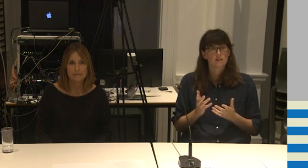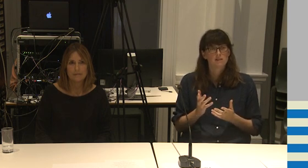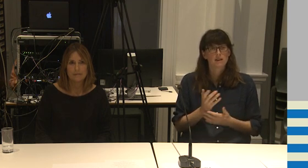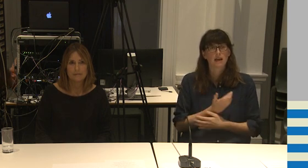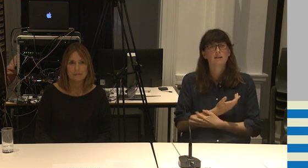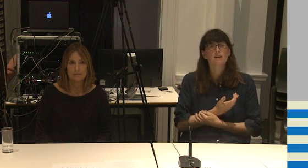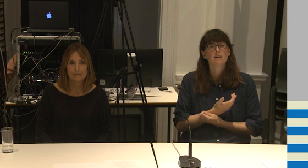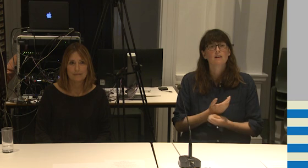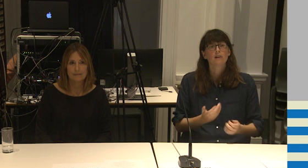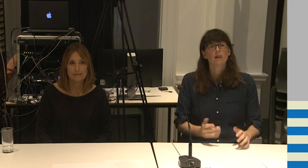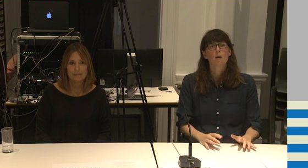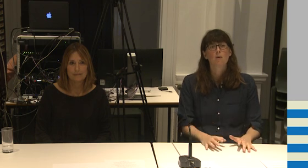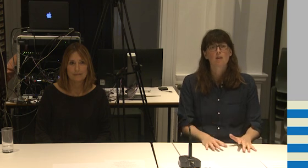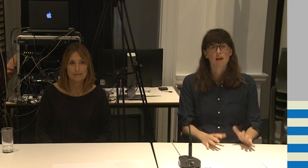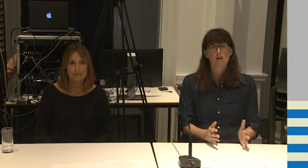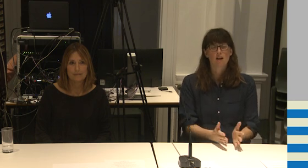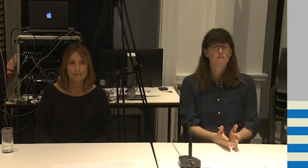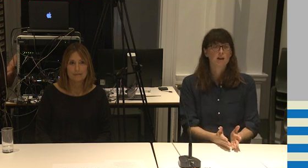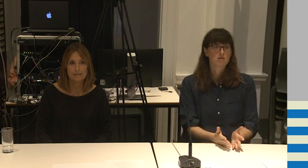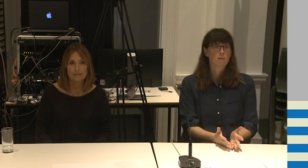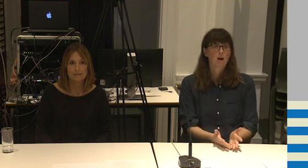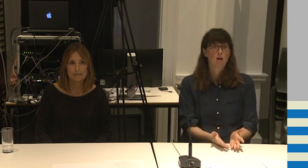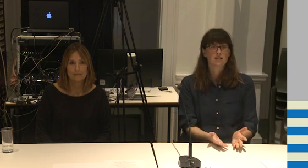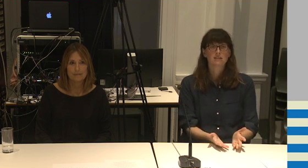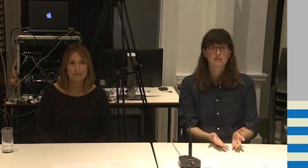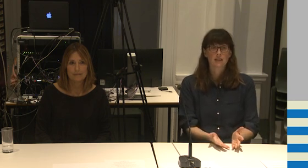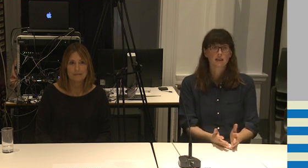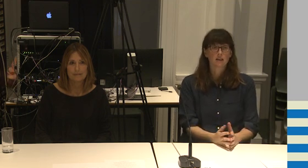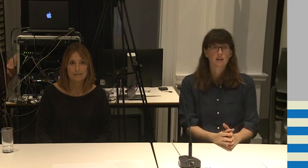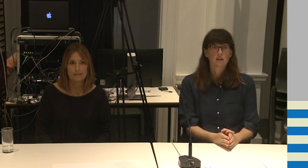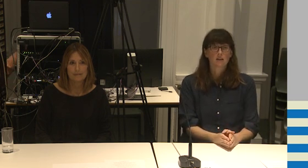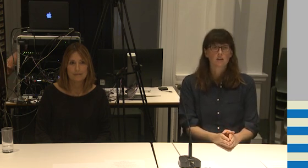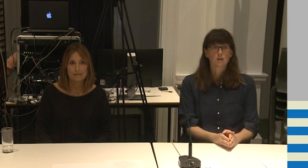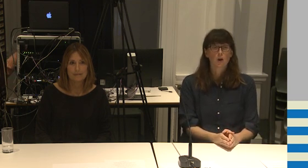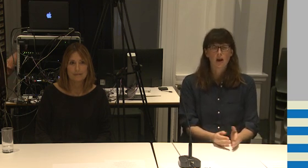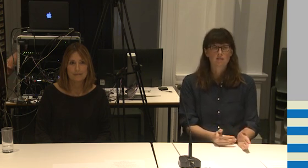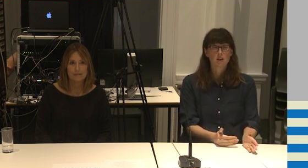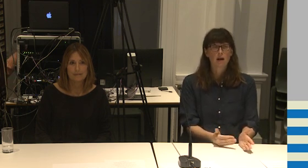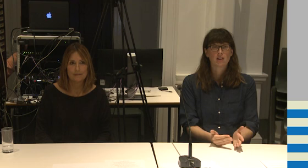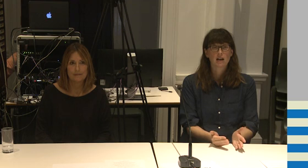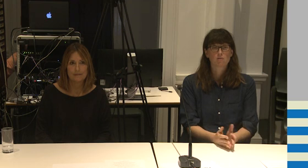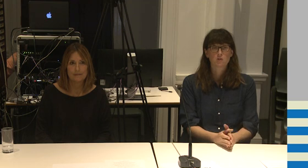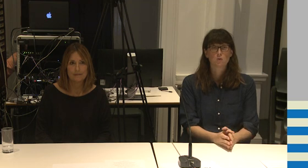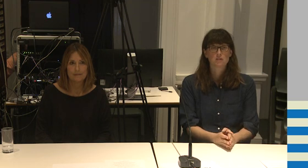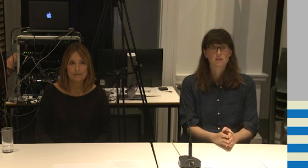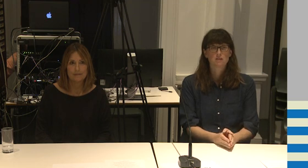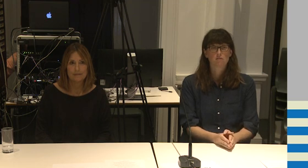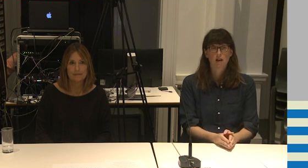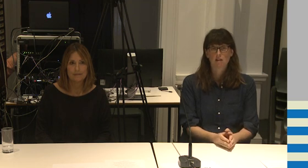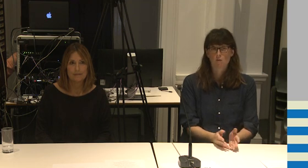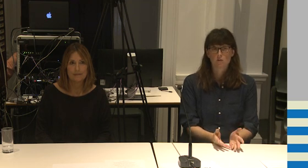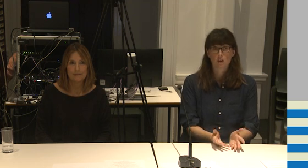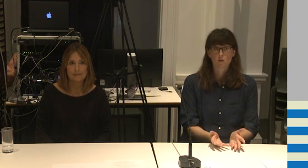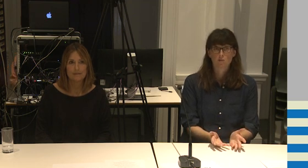I understand that it's a game. But if I think about identity, you know, and I think about the lack of